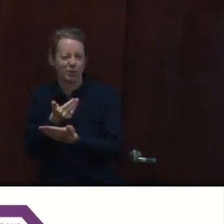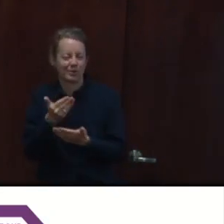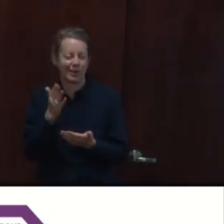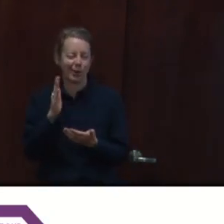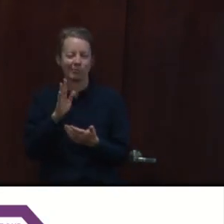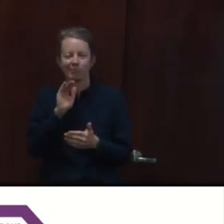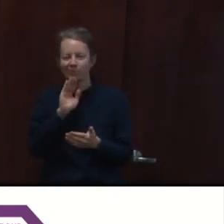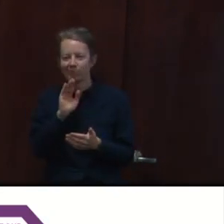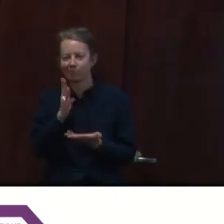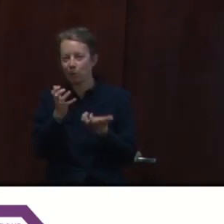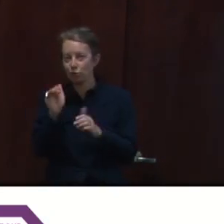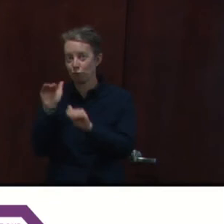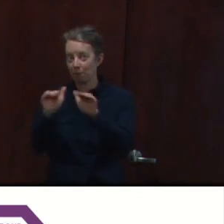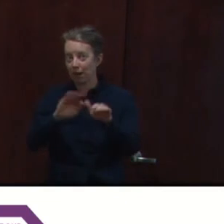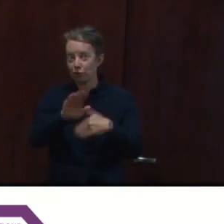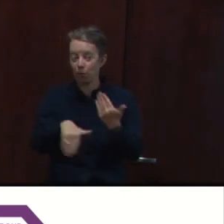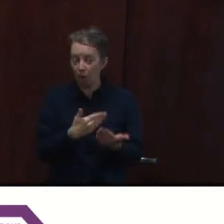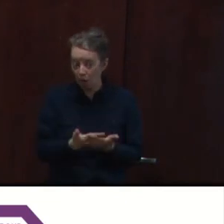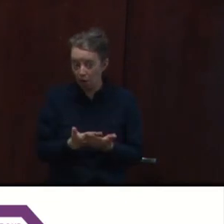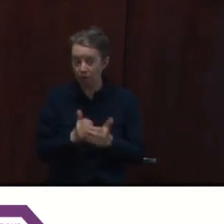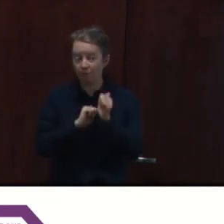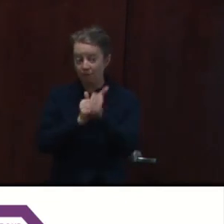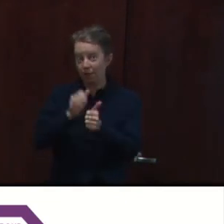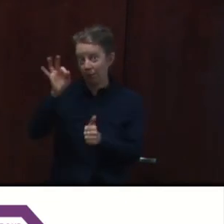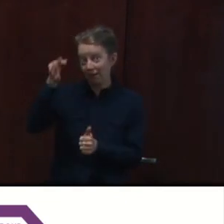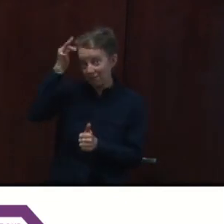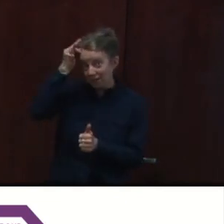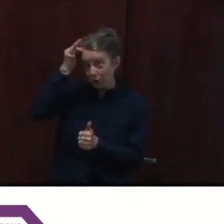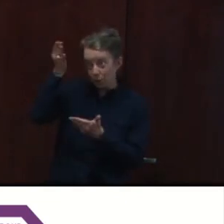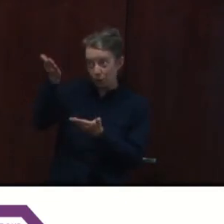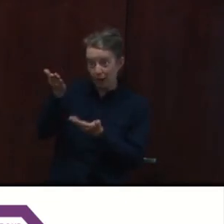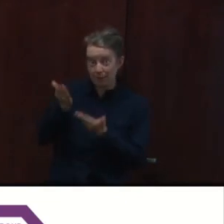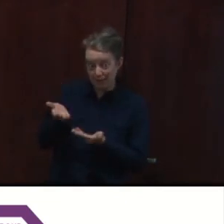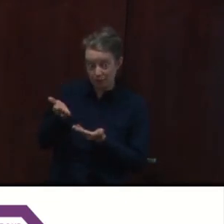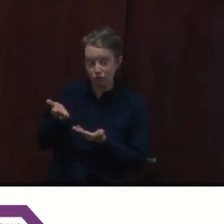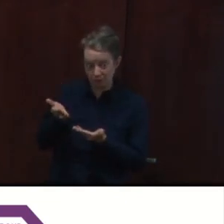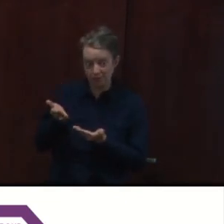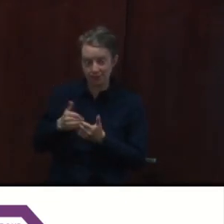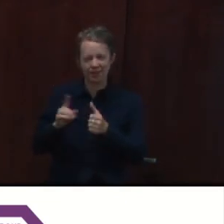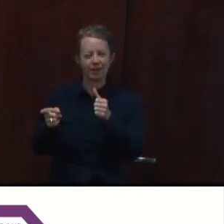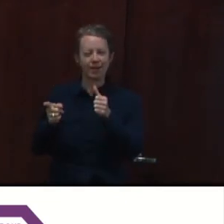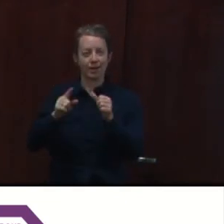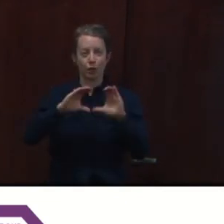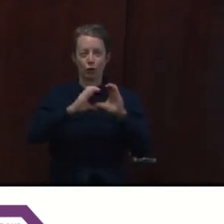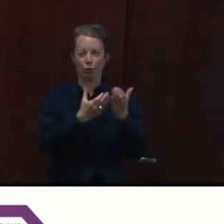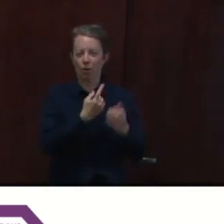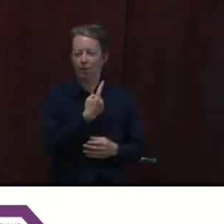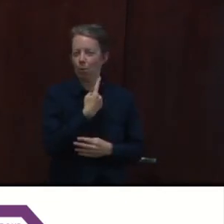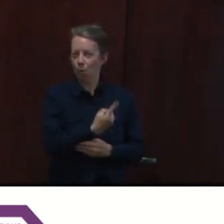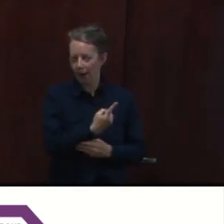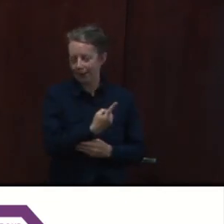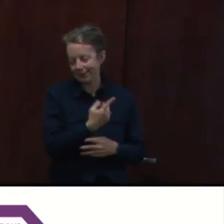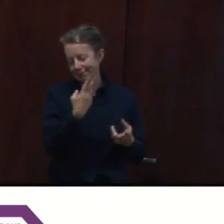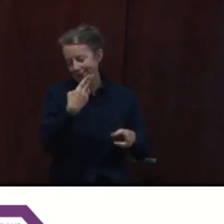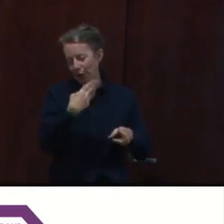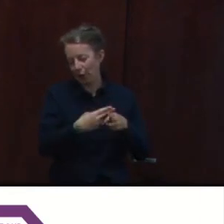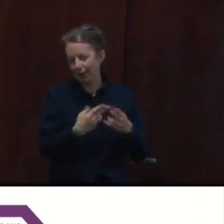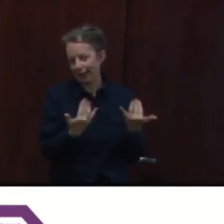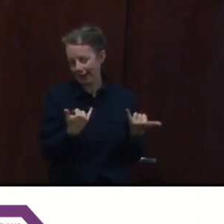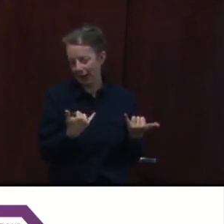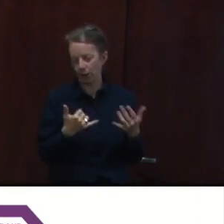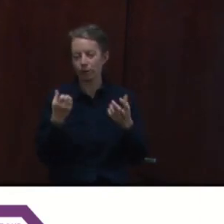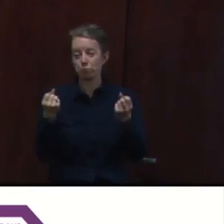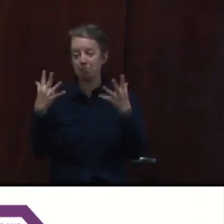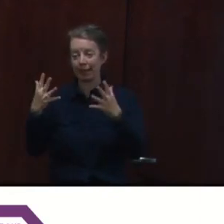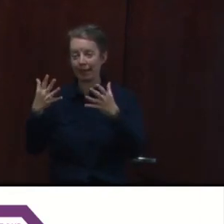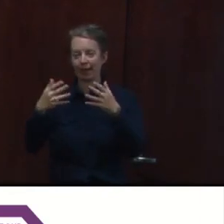a reminder, aligning to the federal recommendations, the first group 1, what they're calling now, so they collapsed many